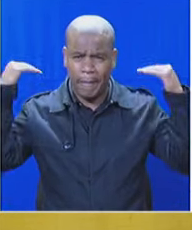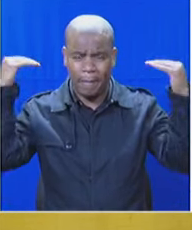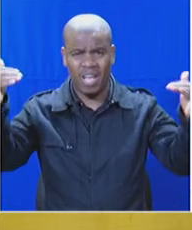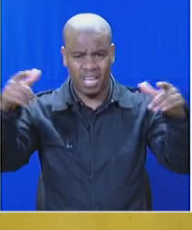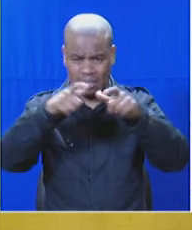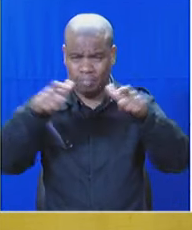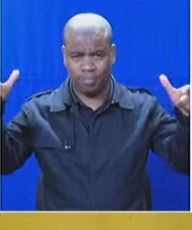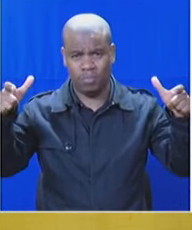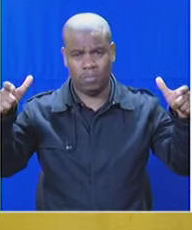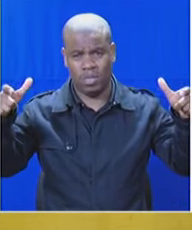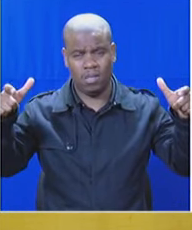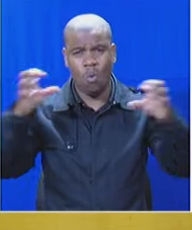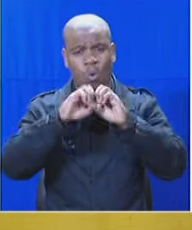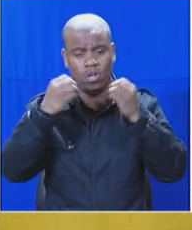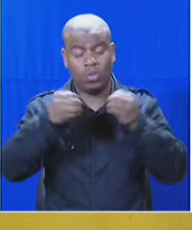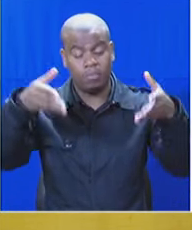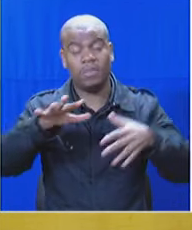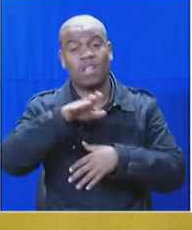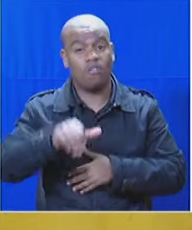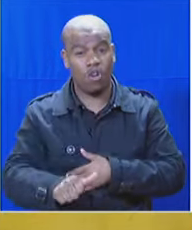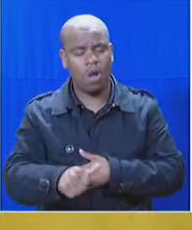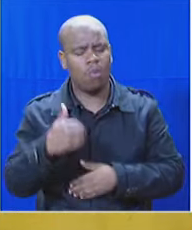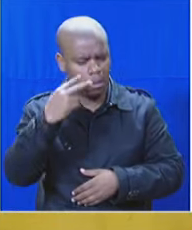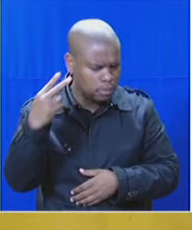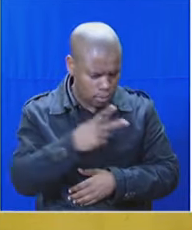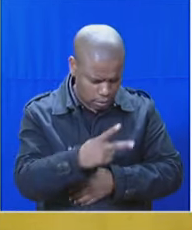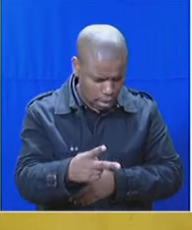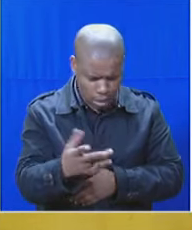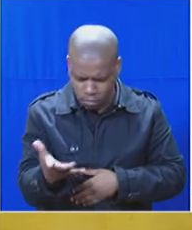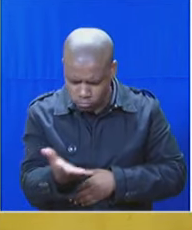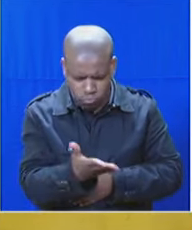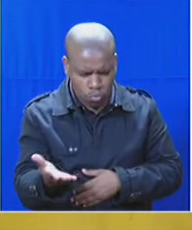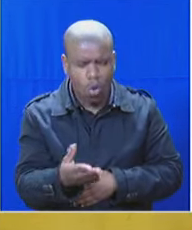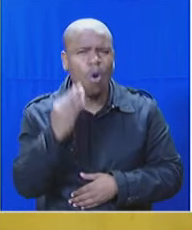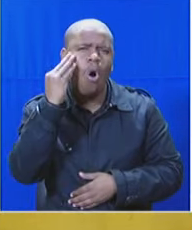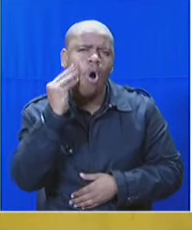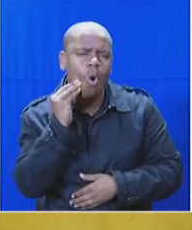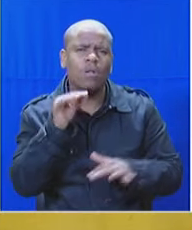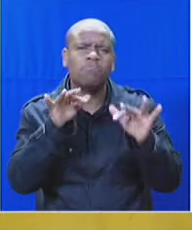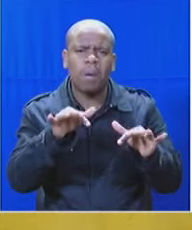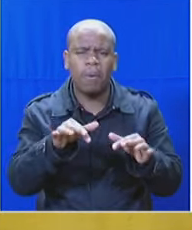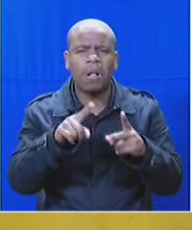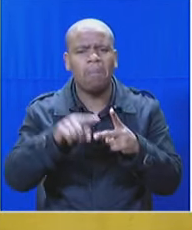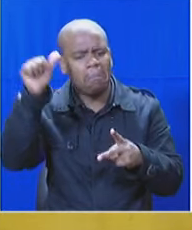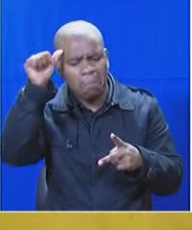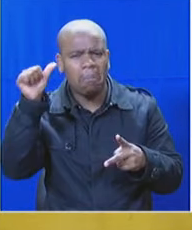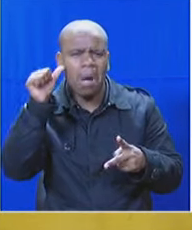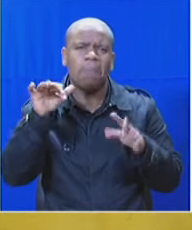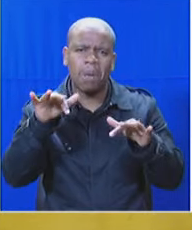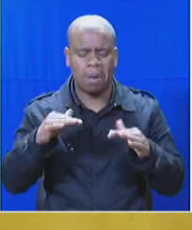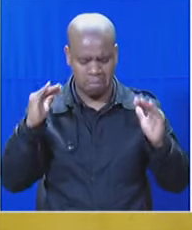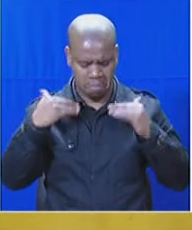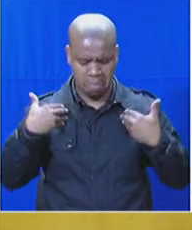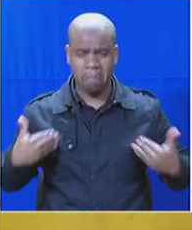ootata noomama banxibe ii-overall ezibomvu neminqwazi yokusebenza abathetha krwada bethetha into elungileyo ngamanye amaxesha